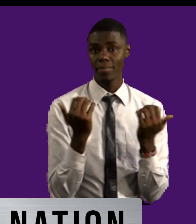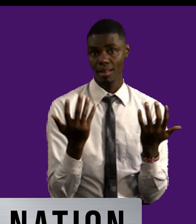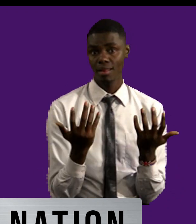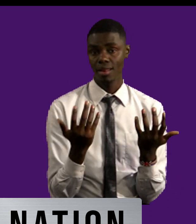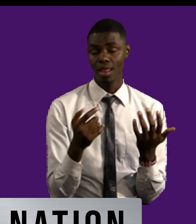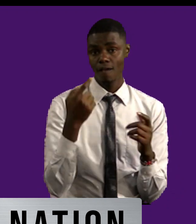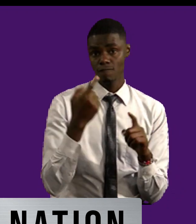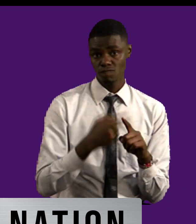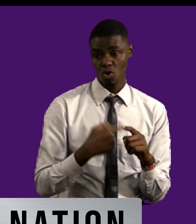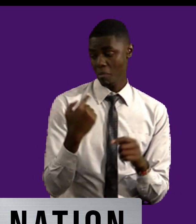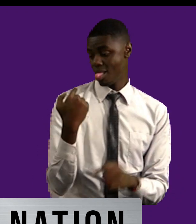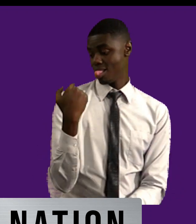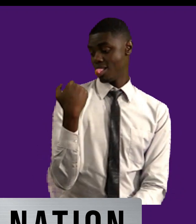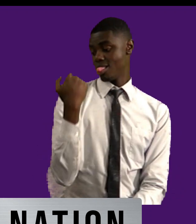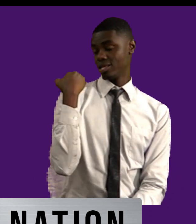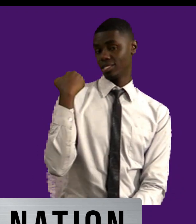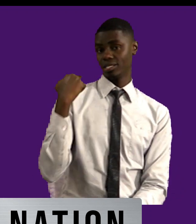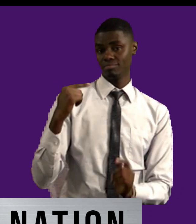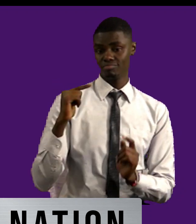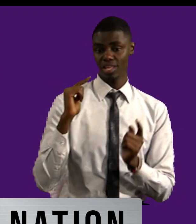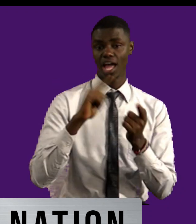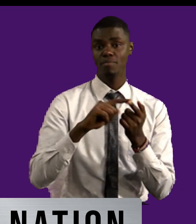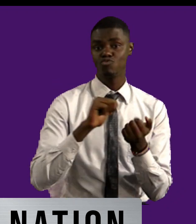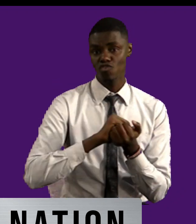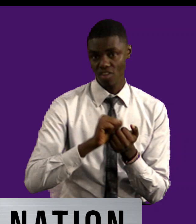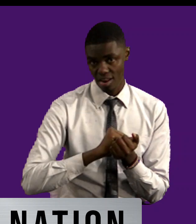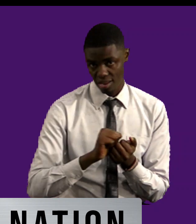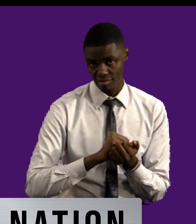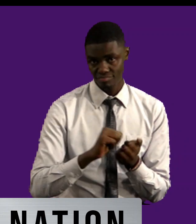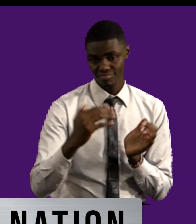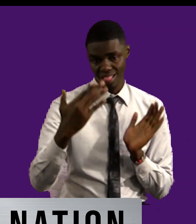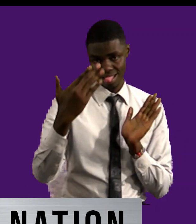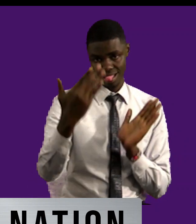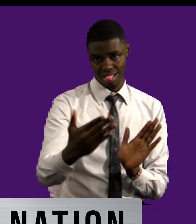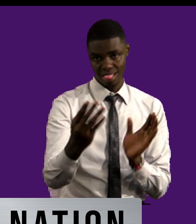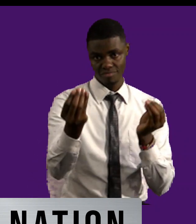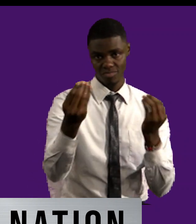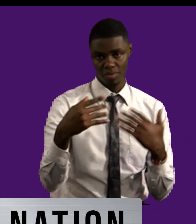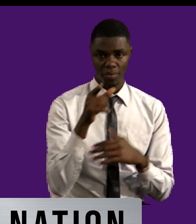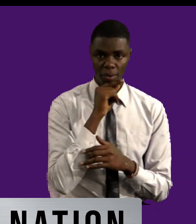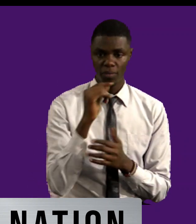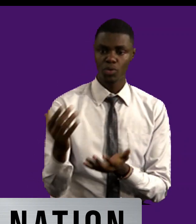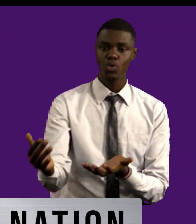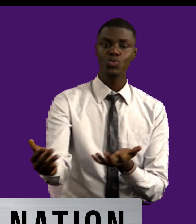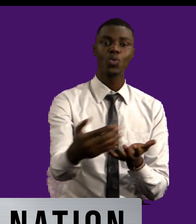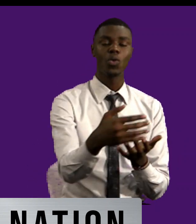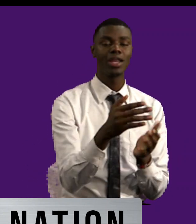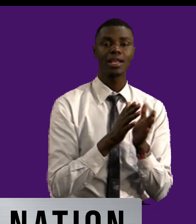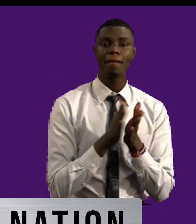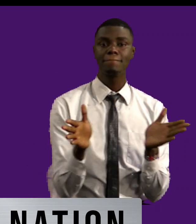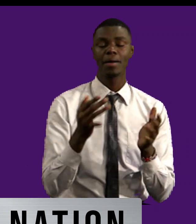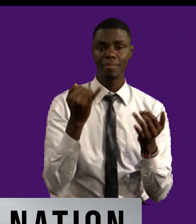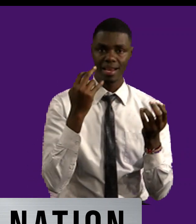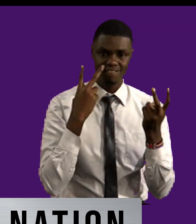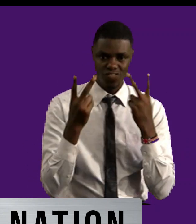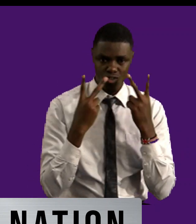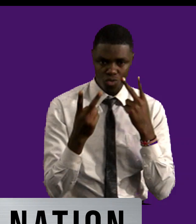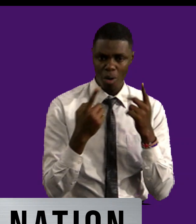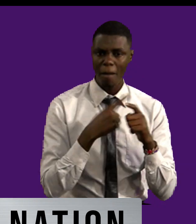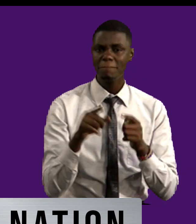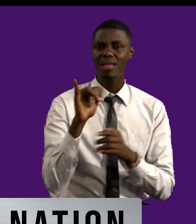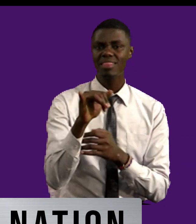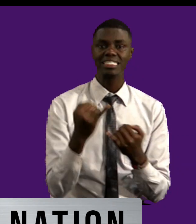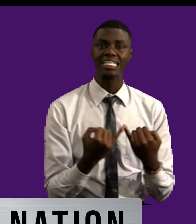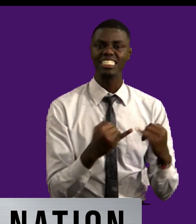place from yesterday till Friday. That is the duration that they have given to collect public views. But this is just